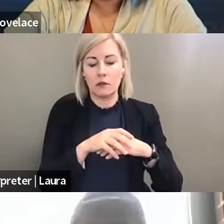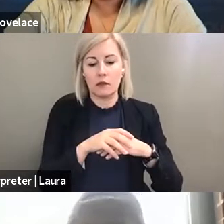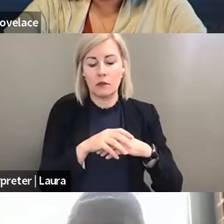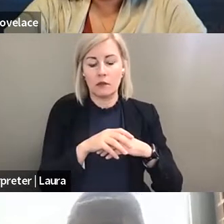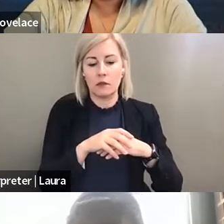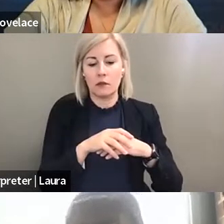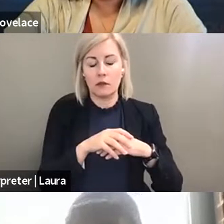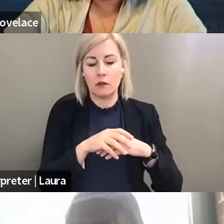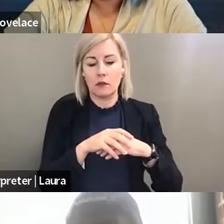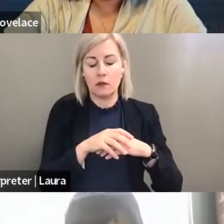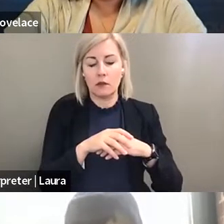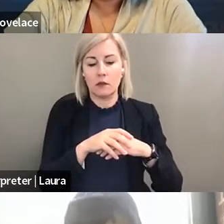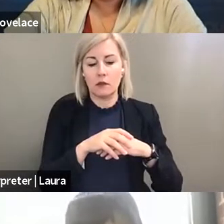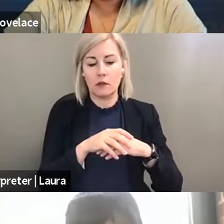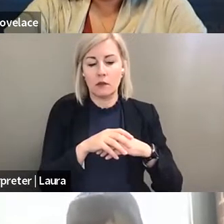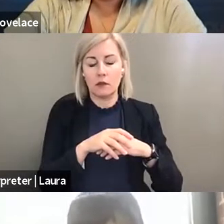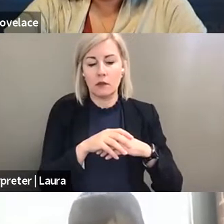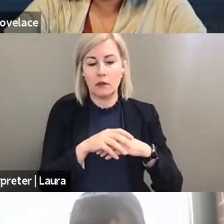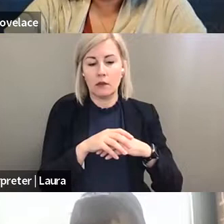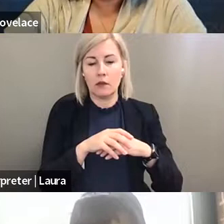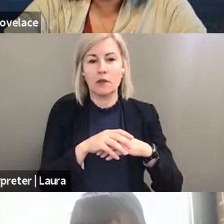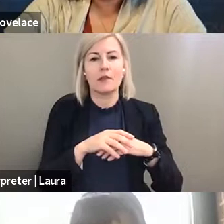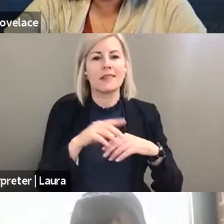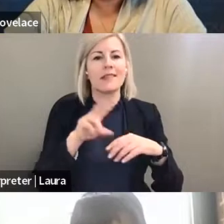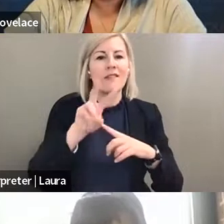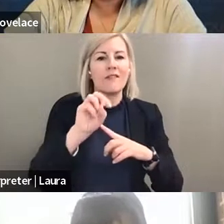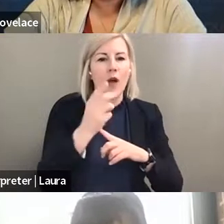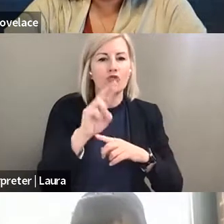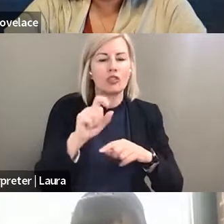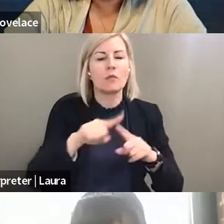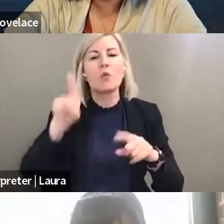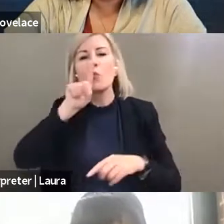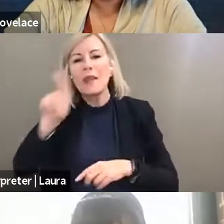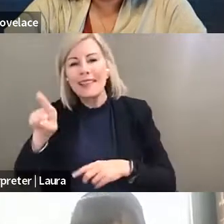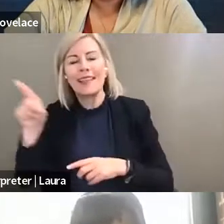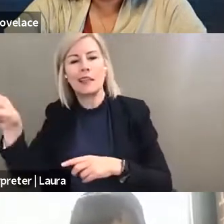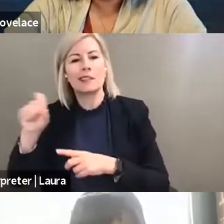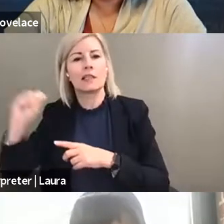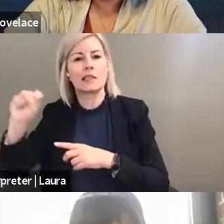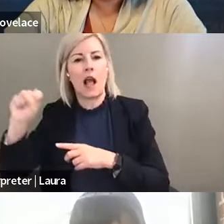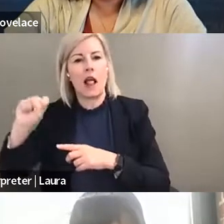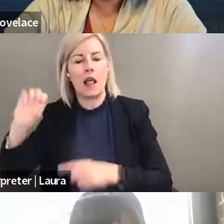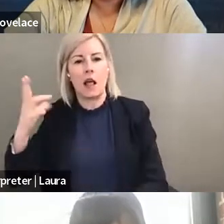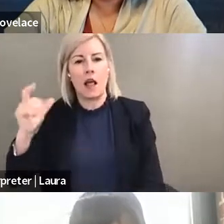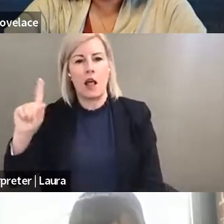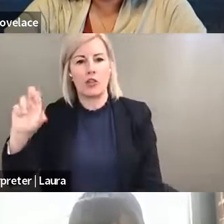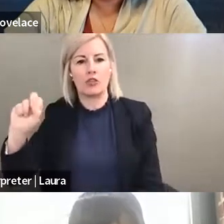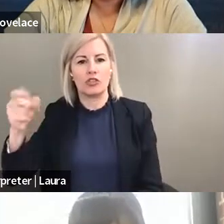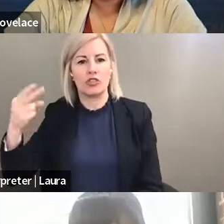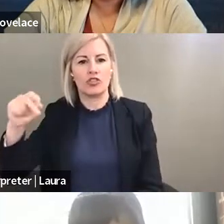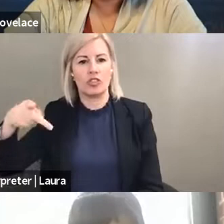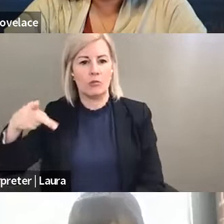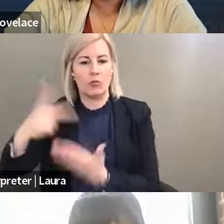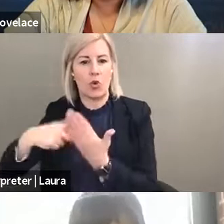the governor it's really a scholarship program, but you'll hear it